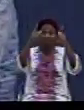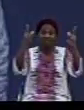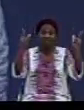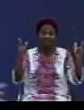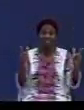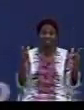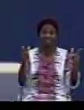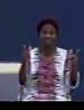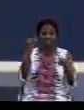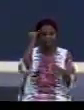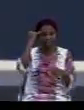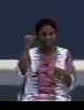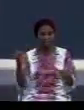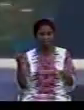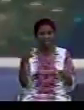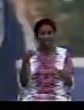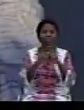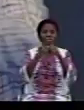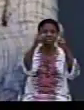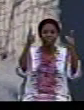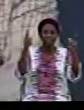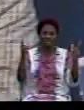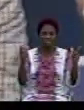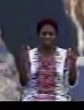proposition, a great thing.